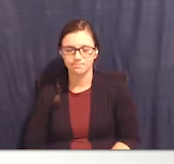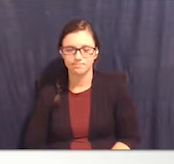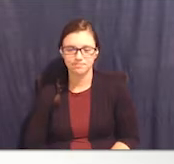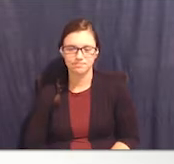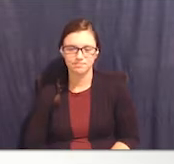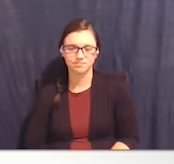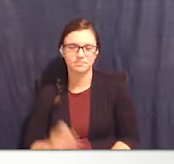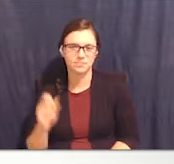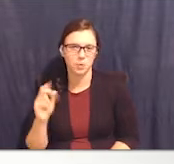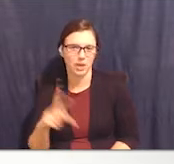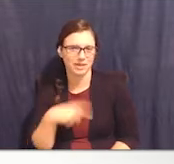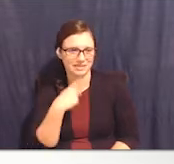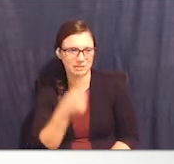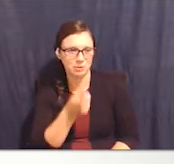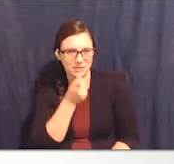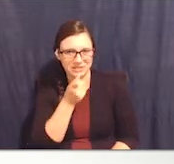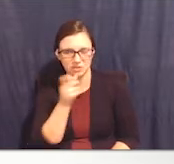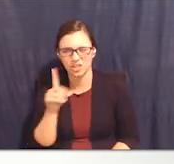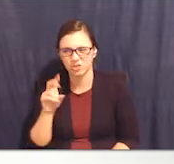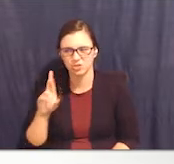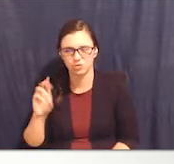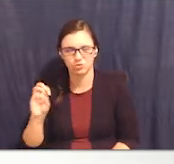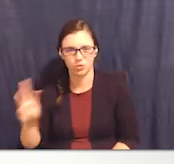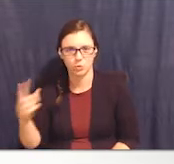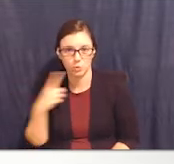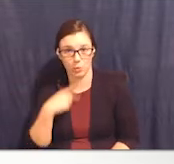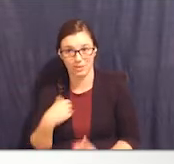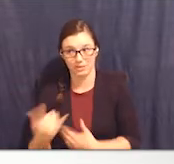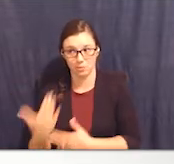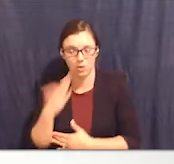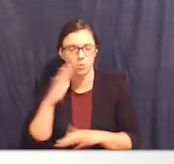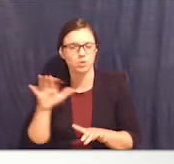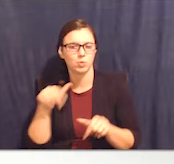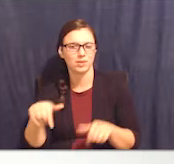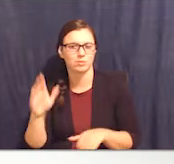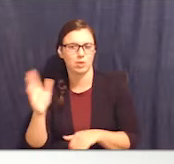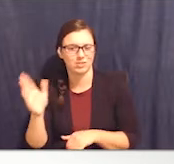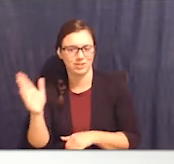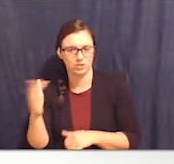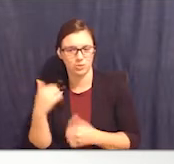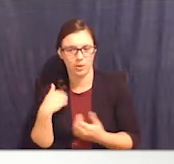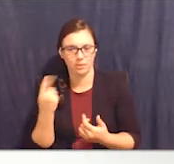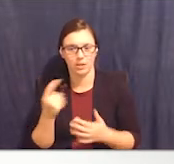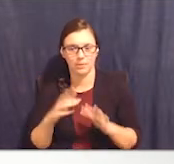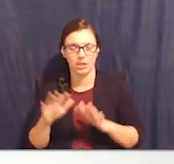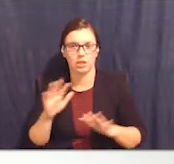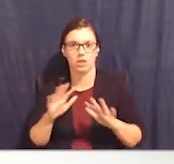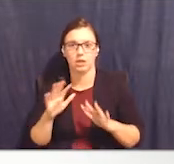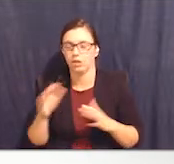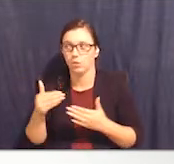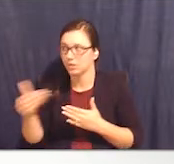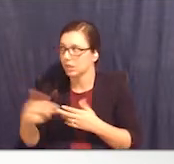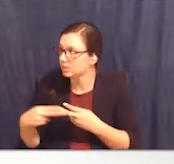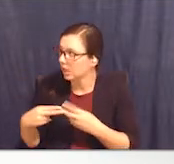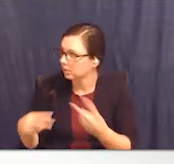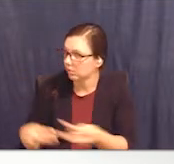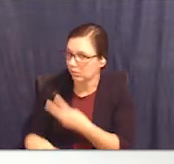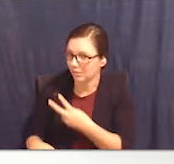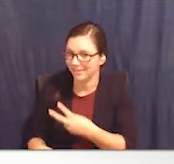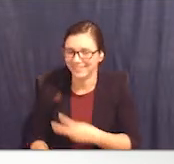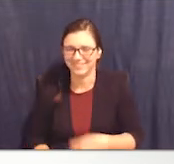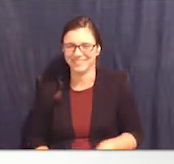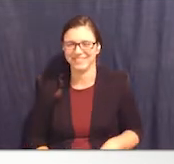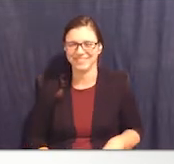It's fixed? He found another adapter, so our screen won't be Yay! looking at us anymore. Yay! Yay!